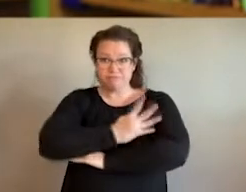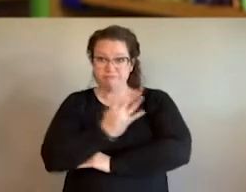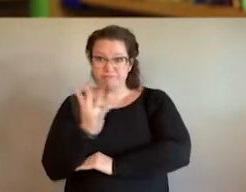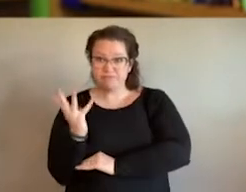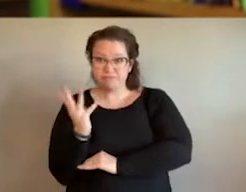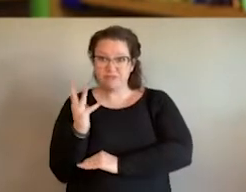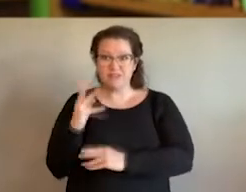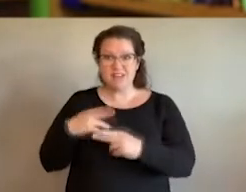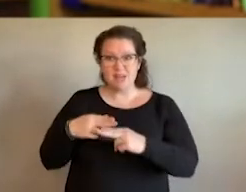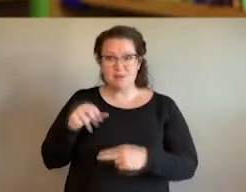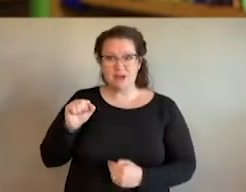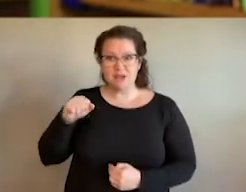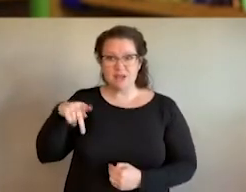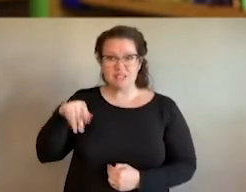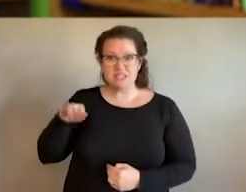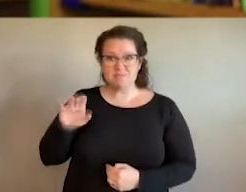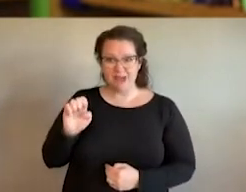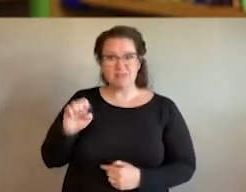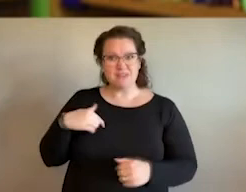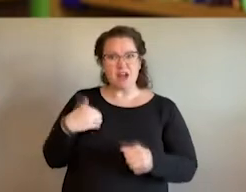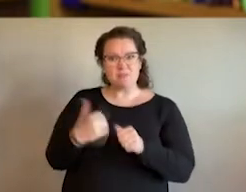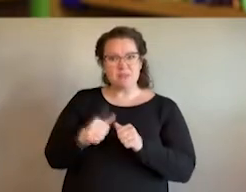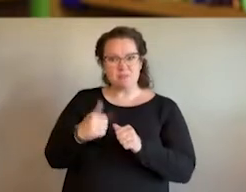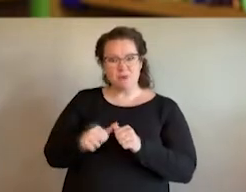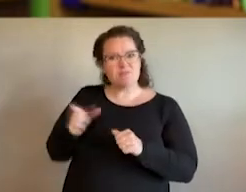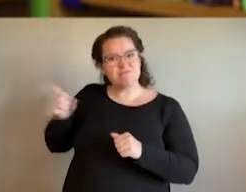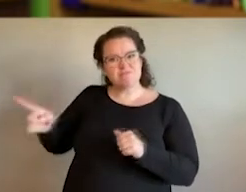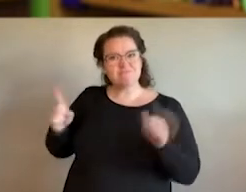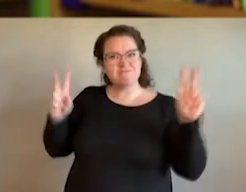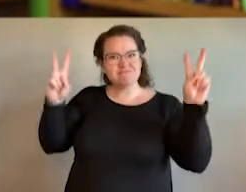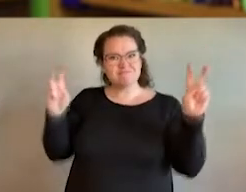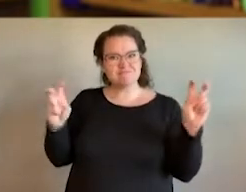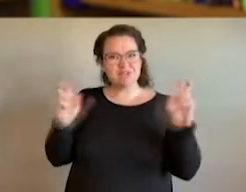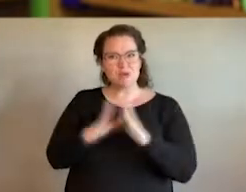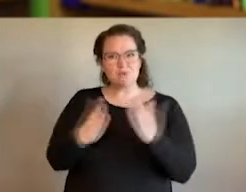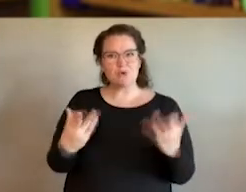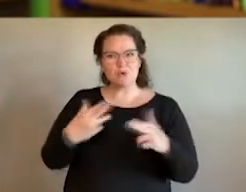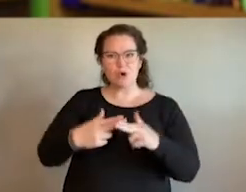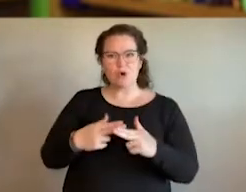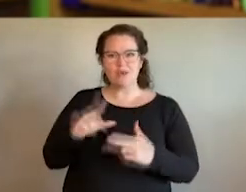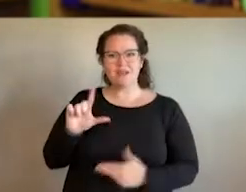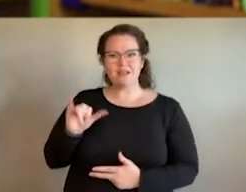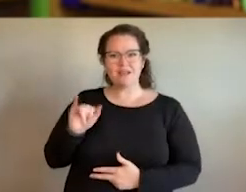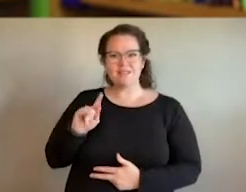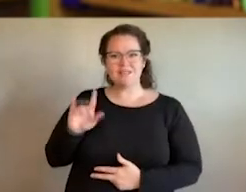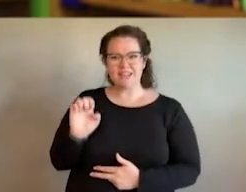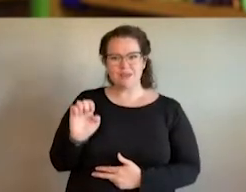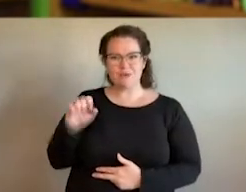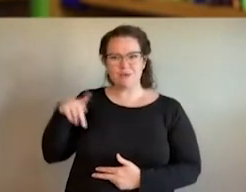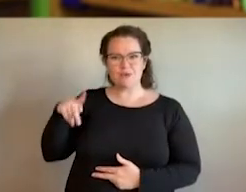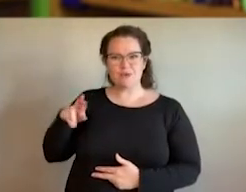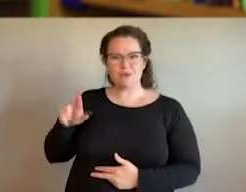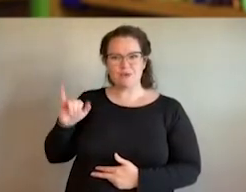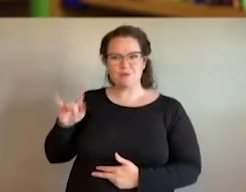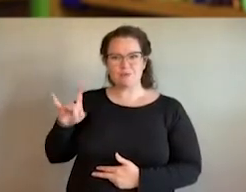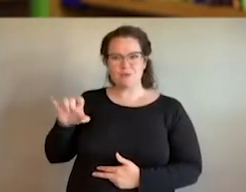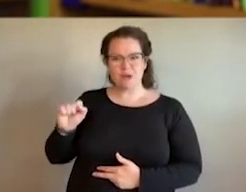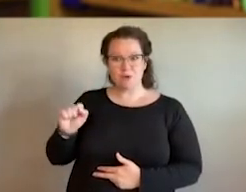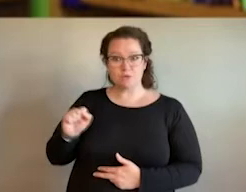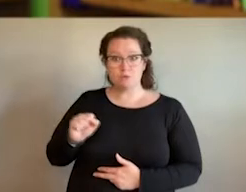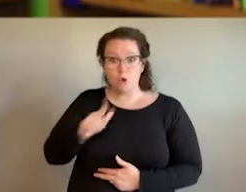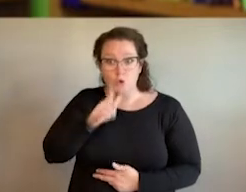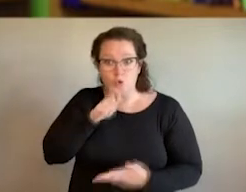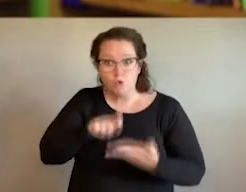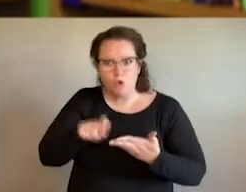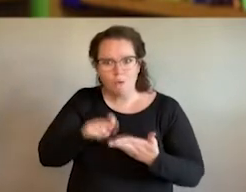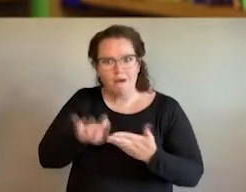I remembered this book that I have called Little Prickles. This book was actually written by some seventh